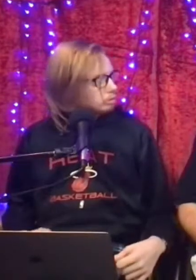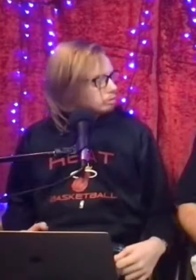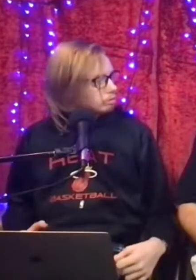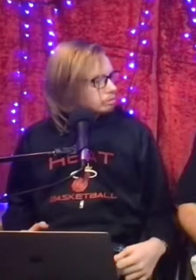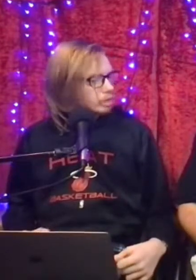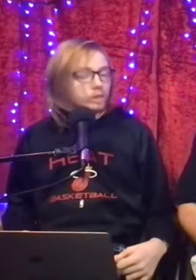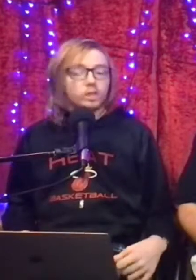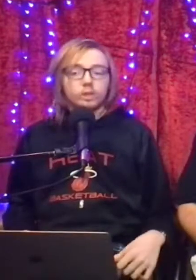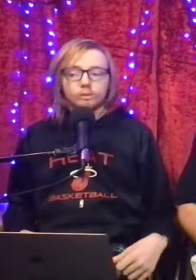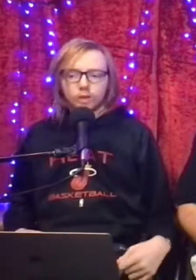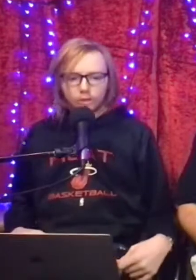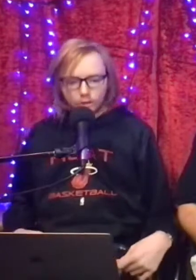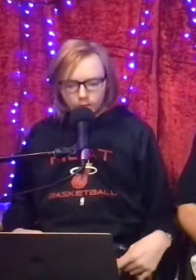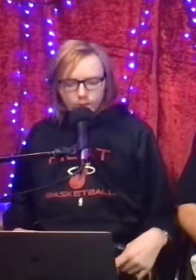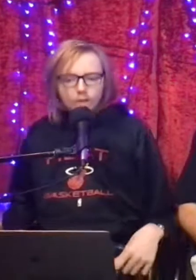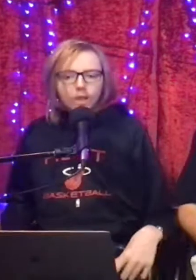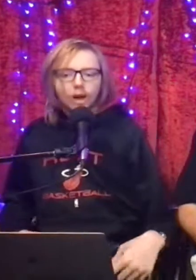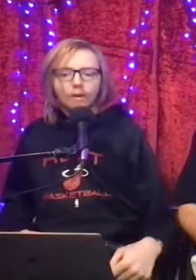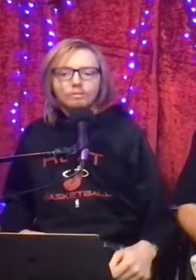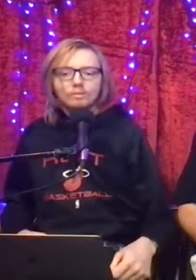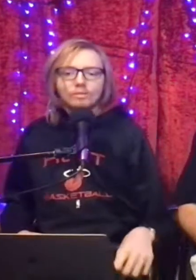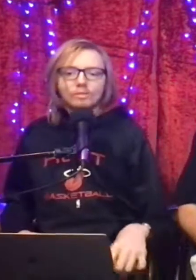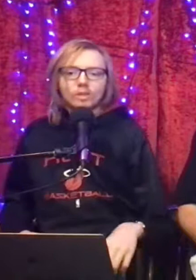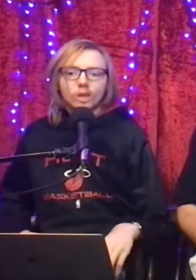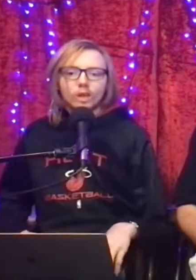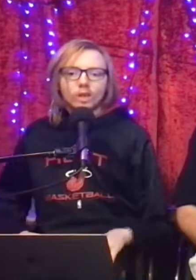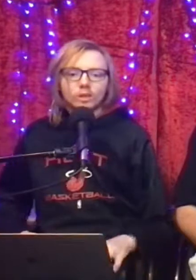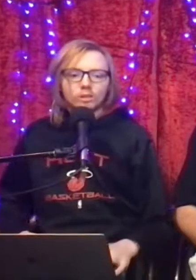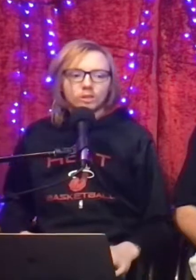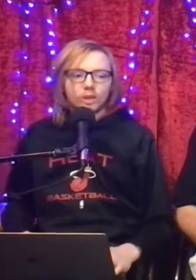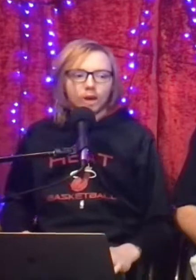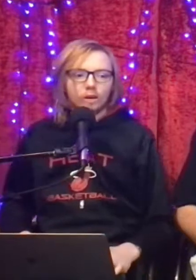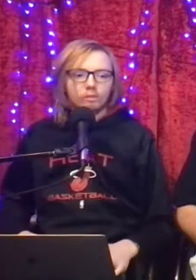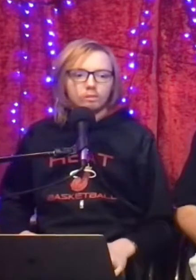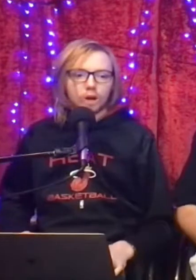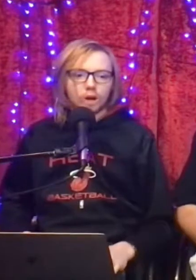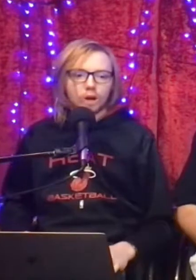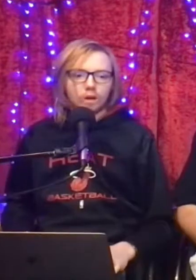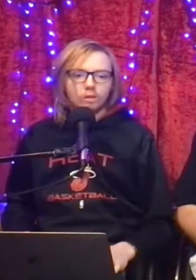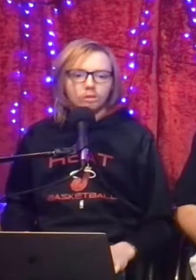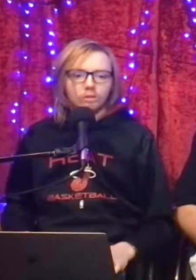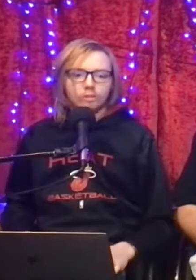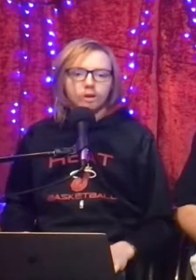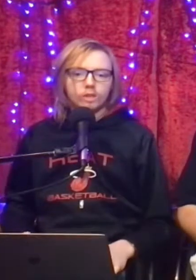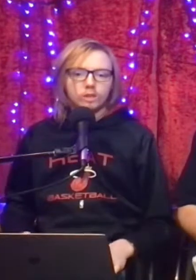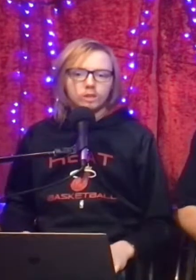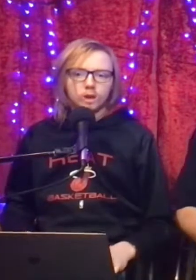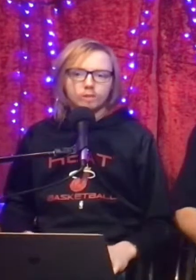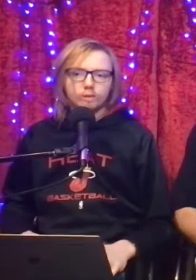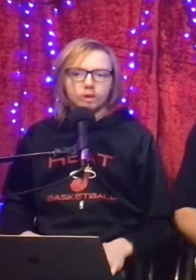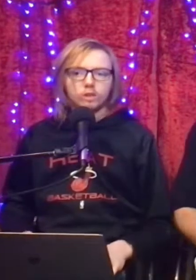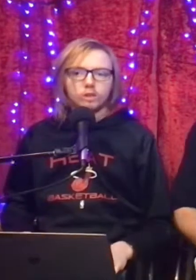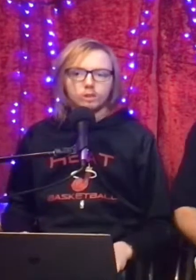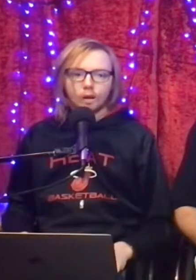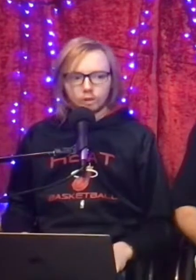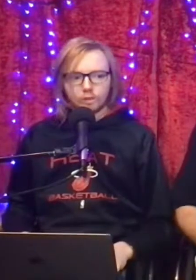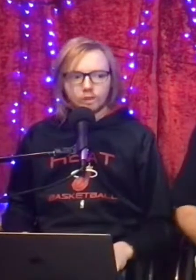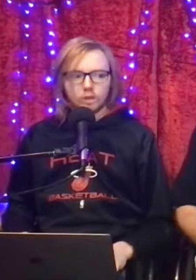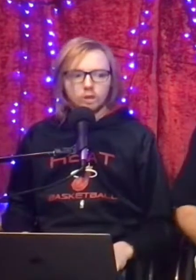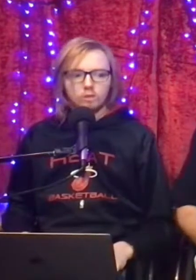word. Initiative. There we go. That to get Rainbow Laces to kind of